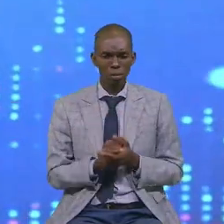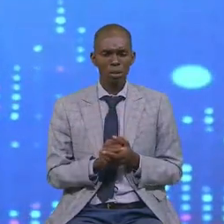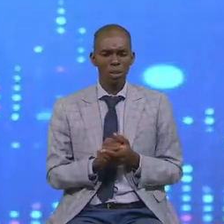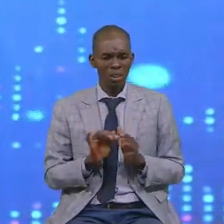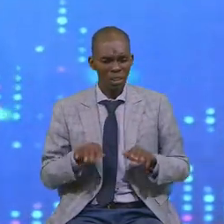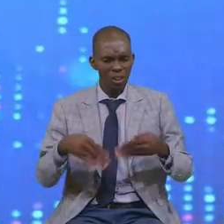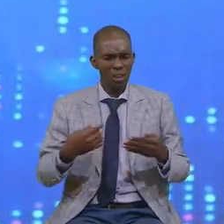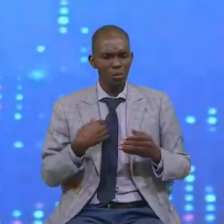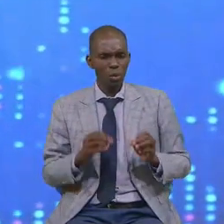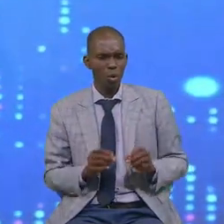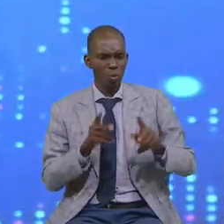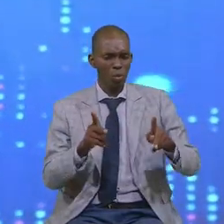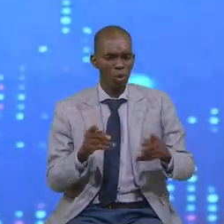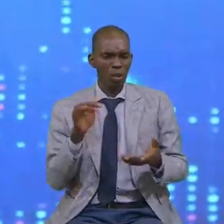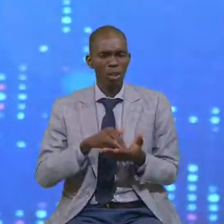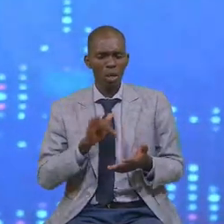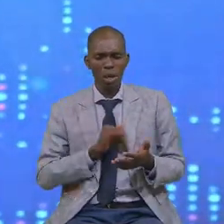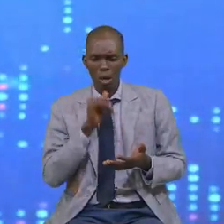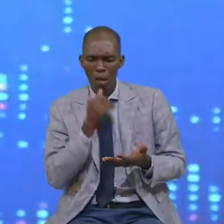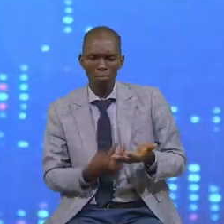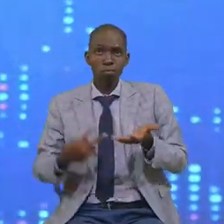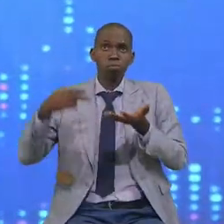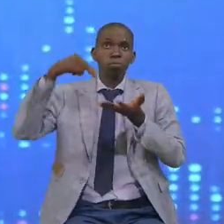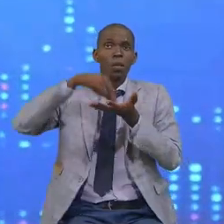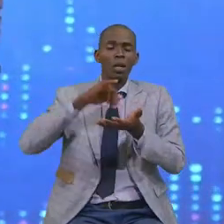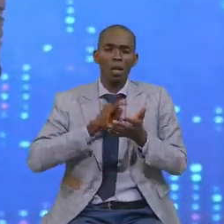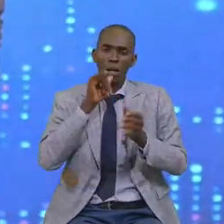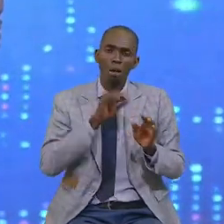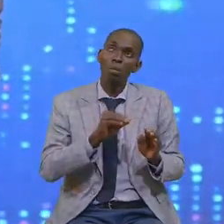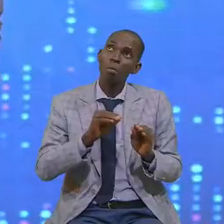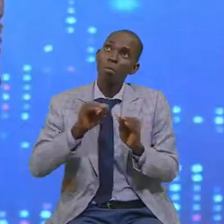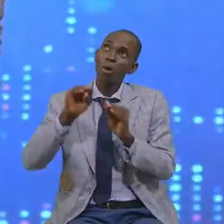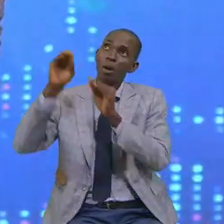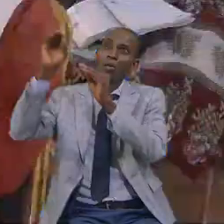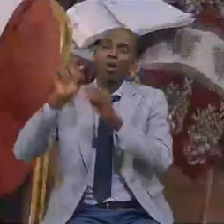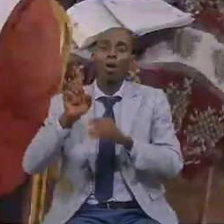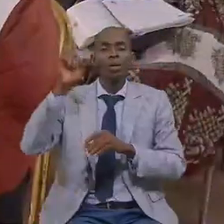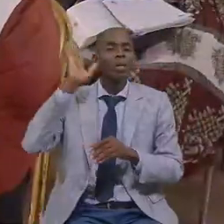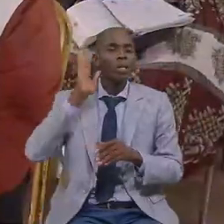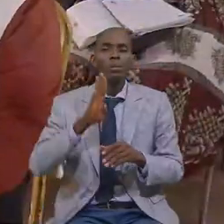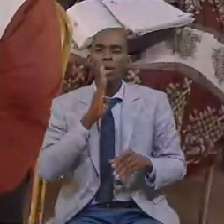chance, I'm rising up, I am going forth, it will be done.